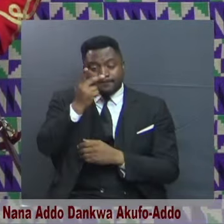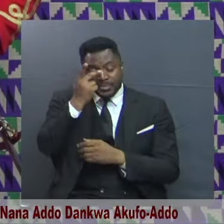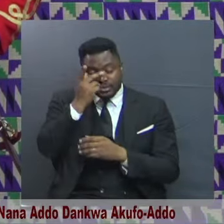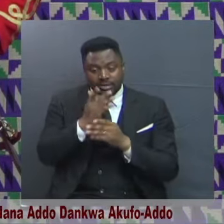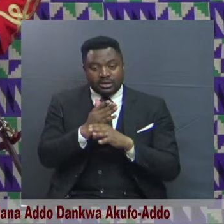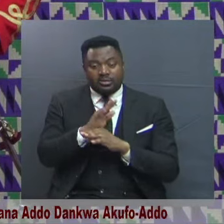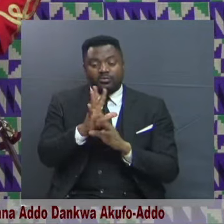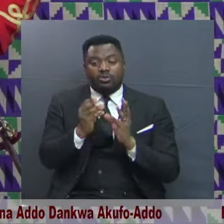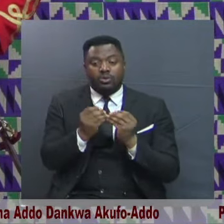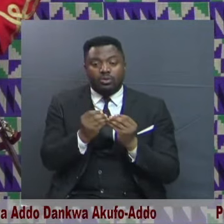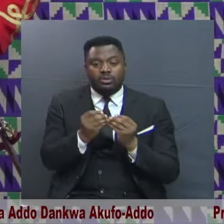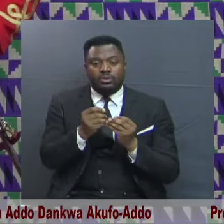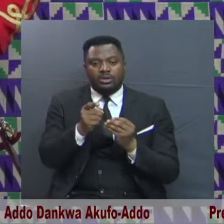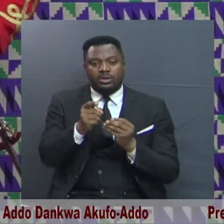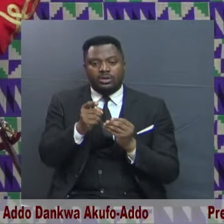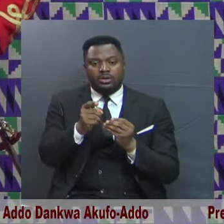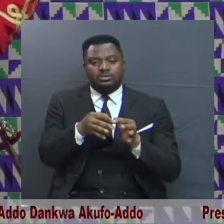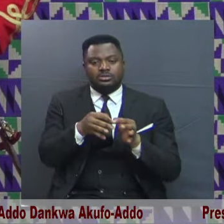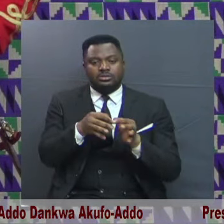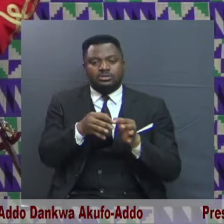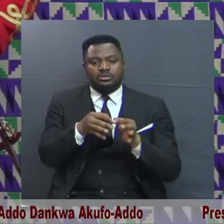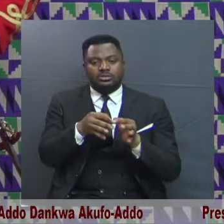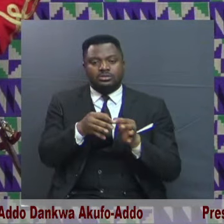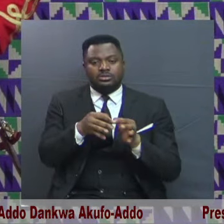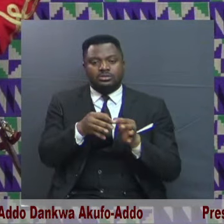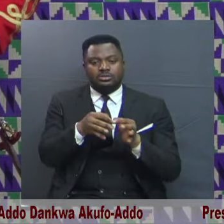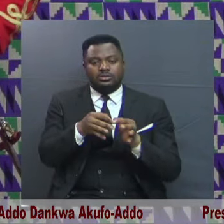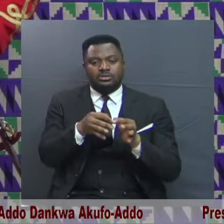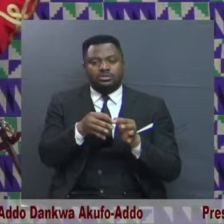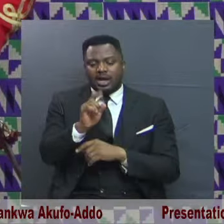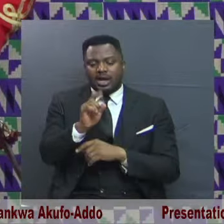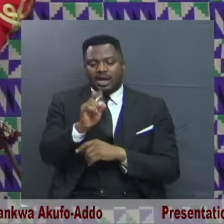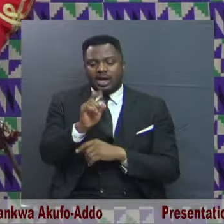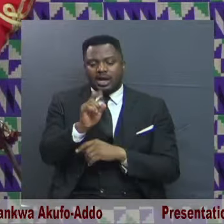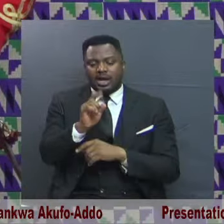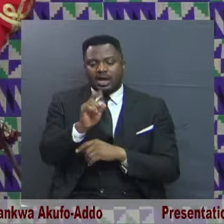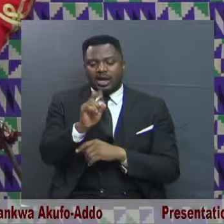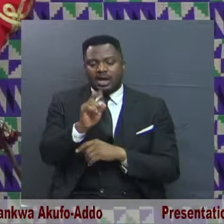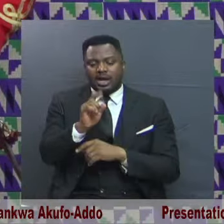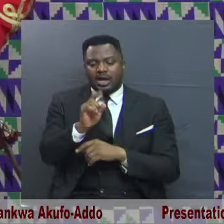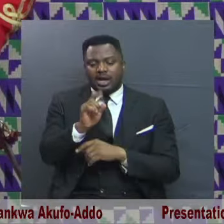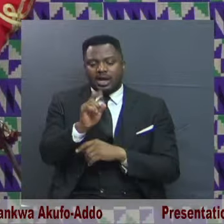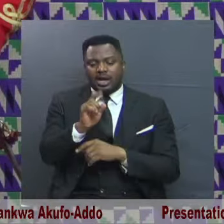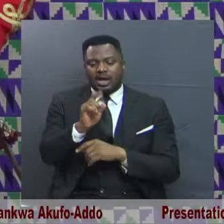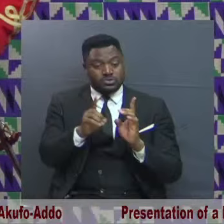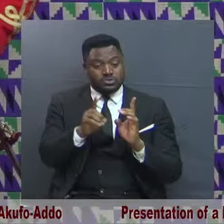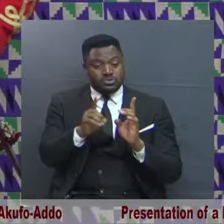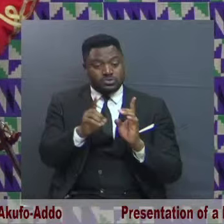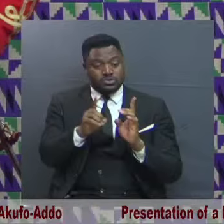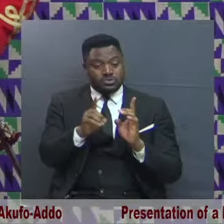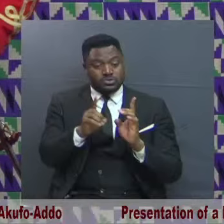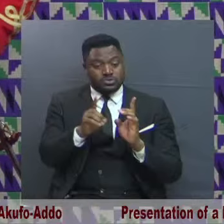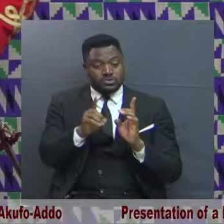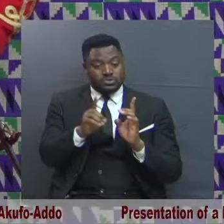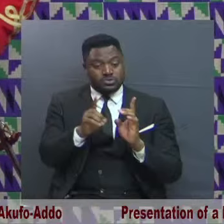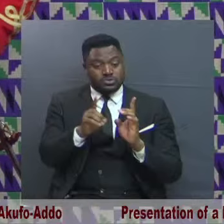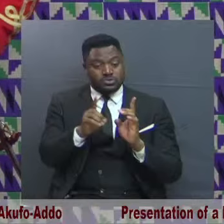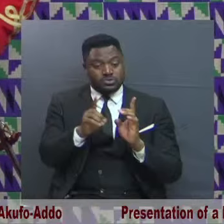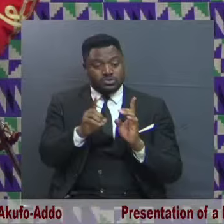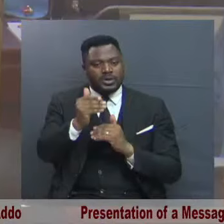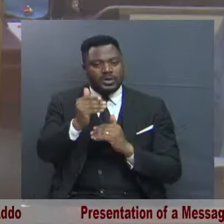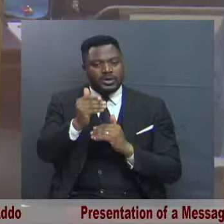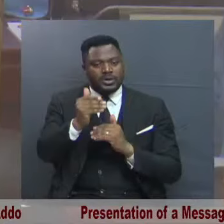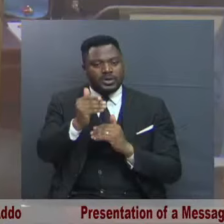all has been described as the art of the possible and if that is what we are engaged in it should not be Beyond